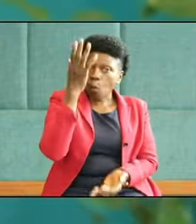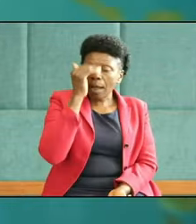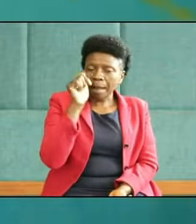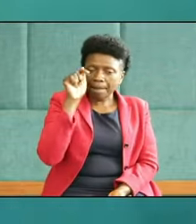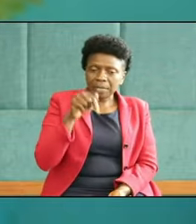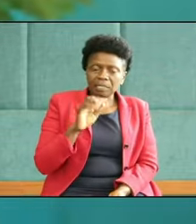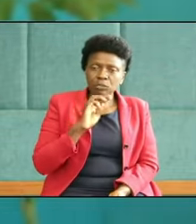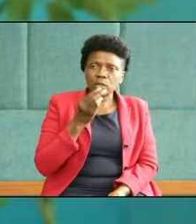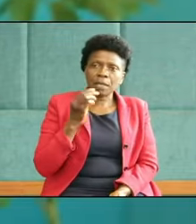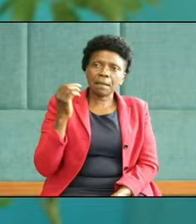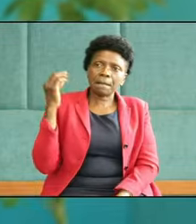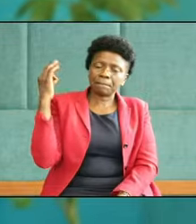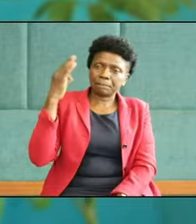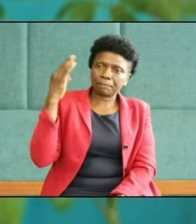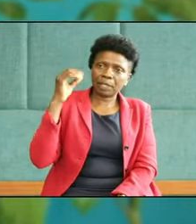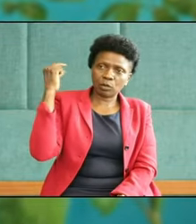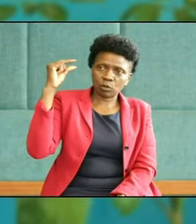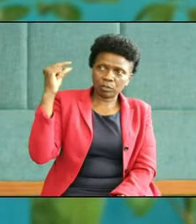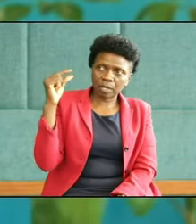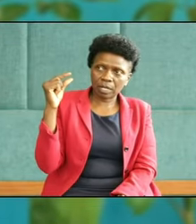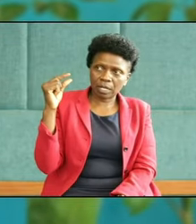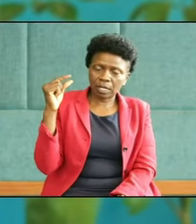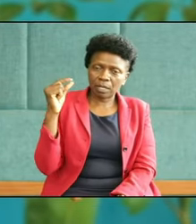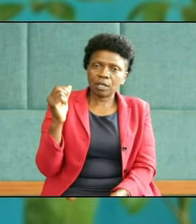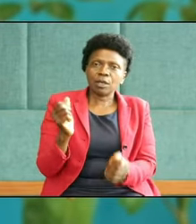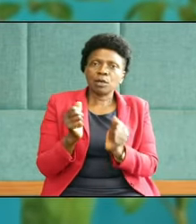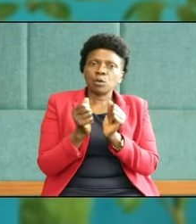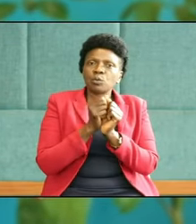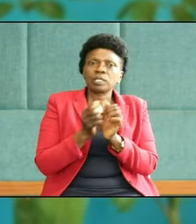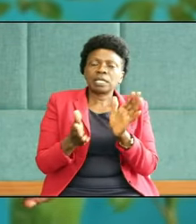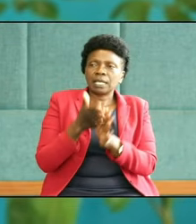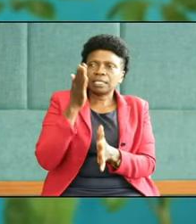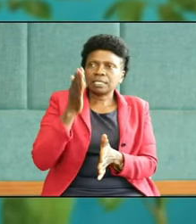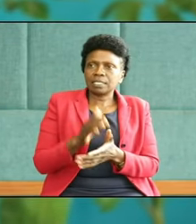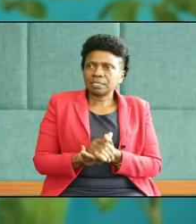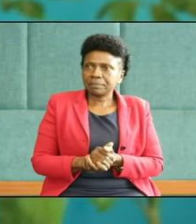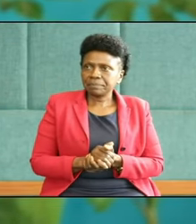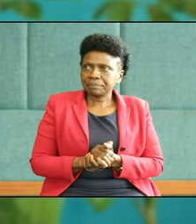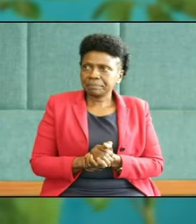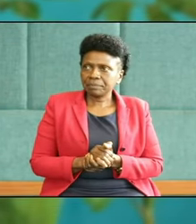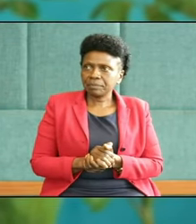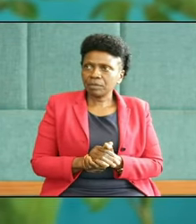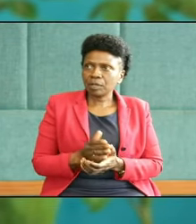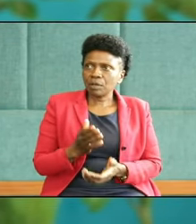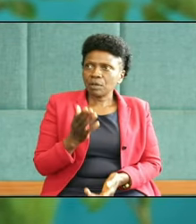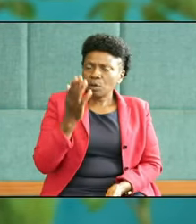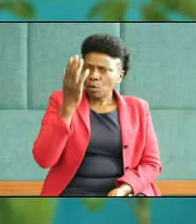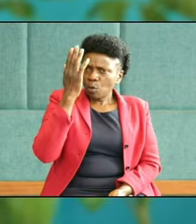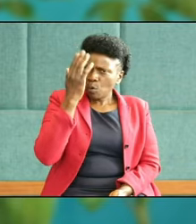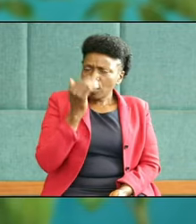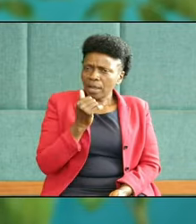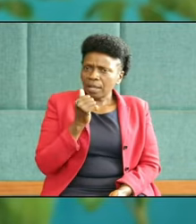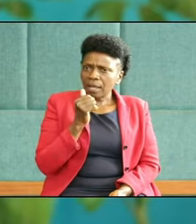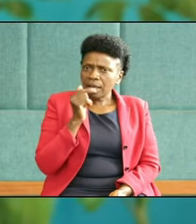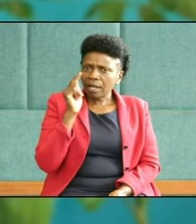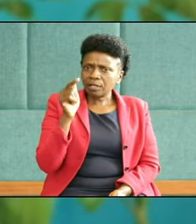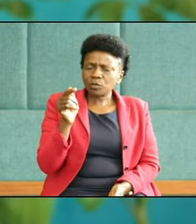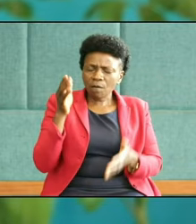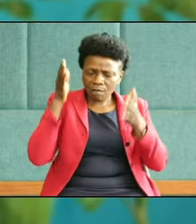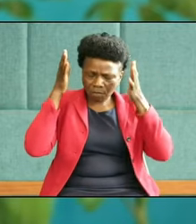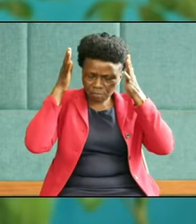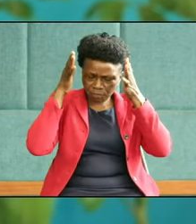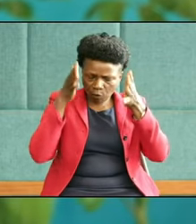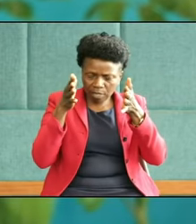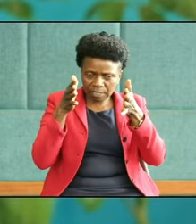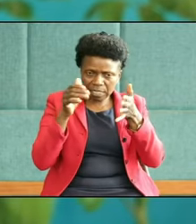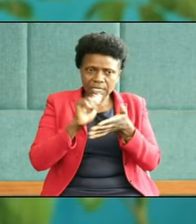sense of urgency? Somebody asked me, why is fire in your belly? Why are you so consumed? Jesus is coming